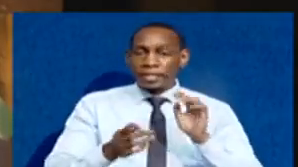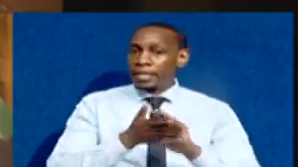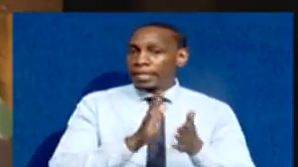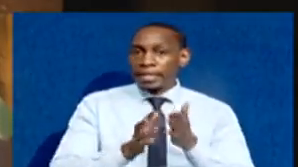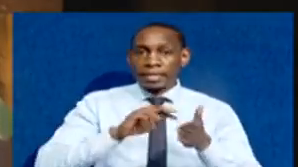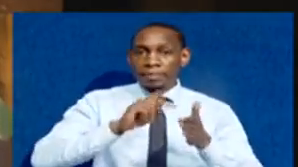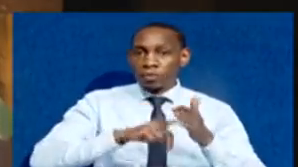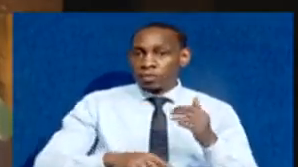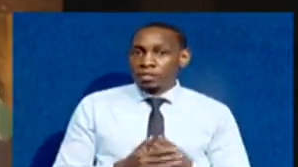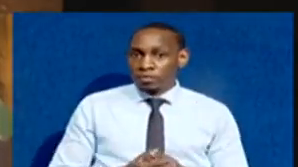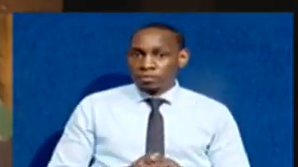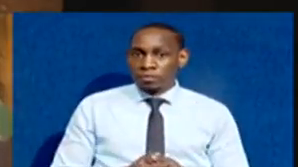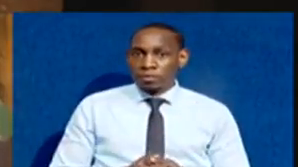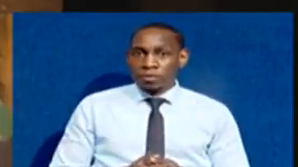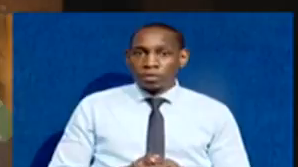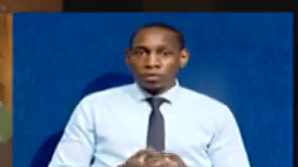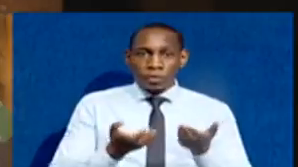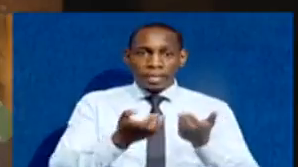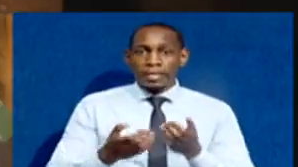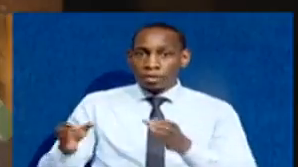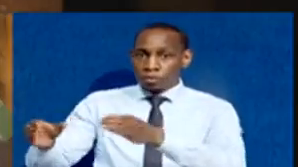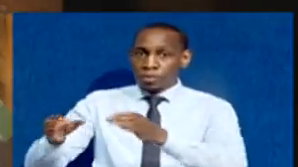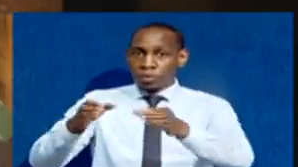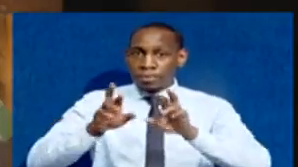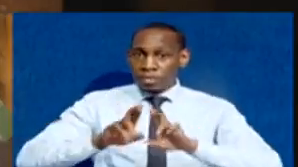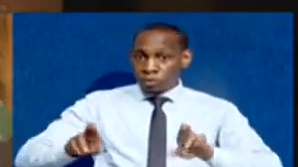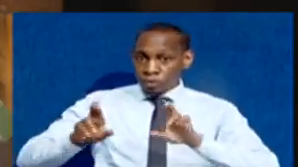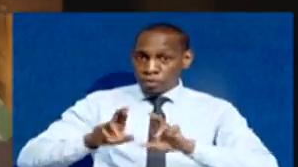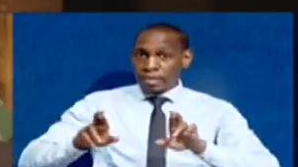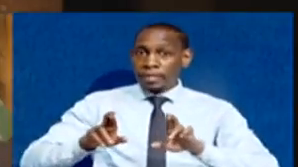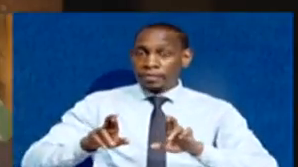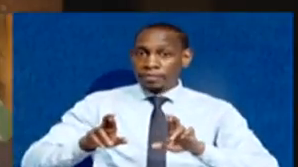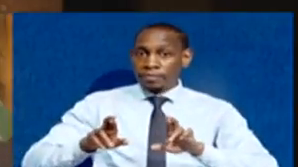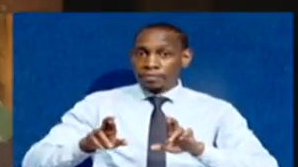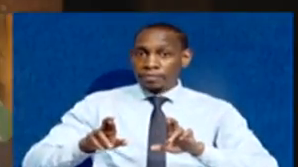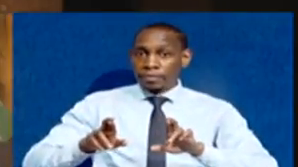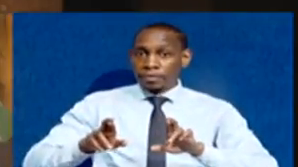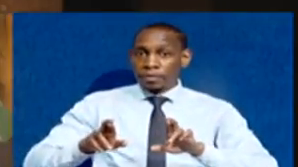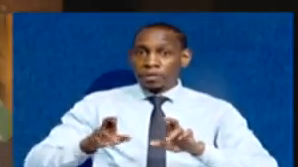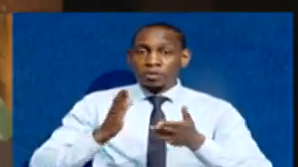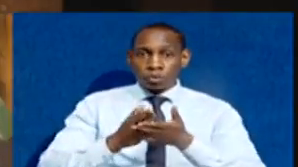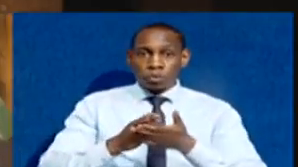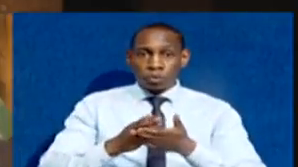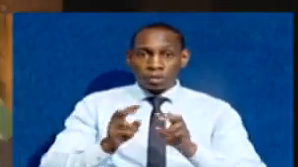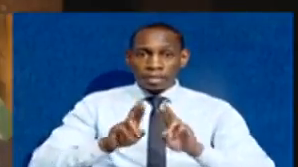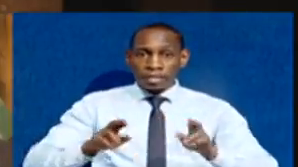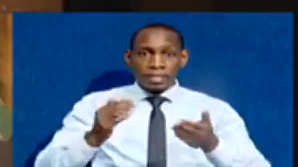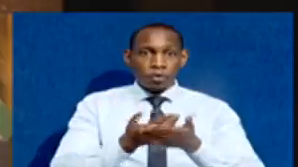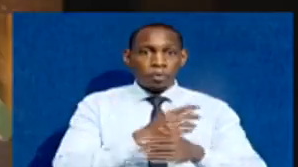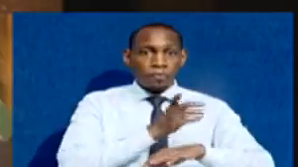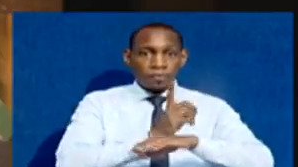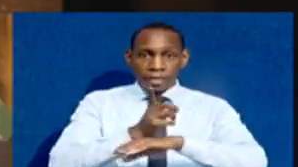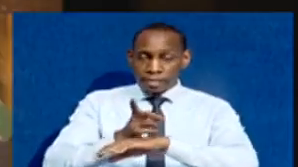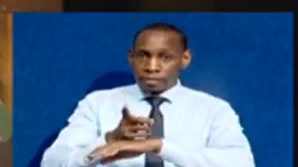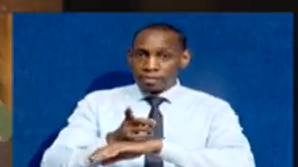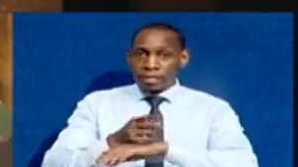And therefore, you need forces that are willing to stand up the threat, stand up